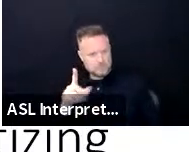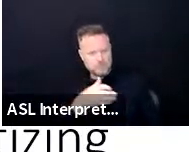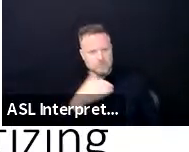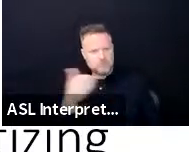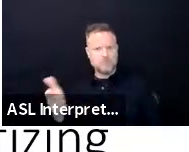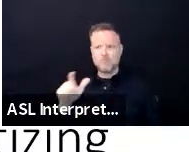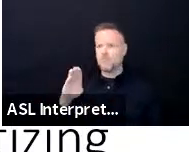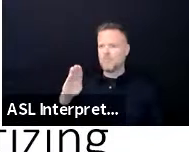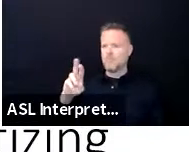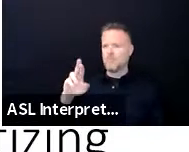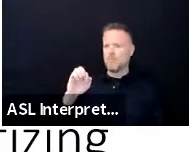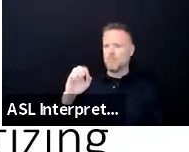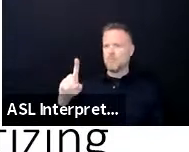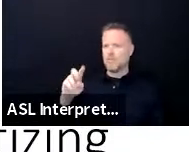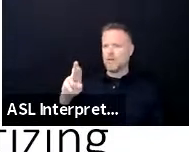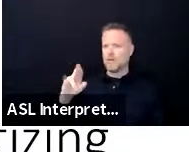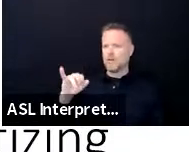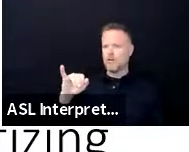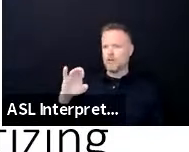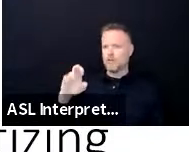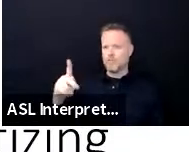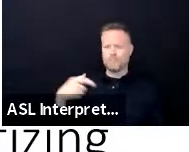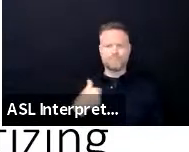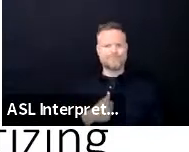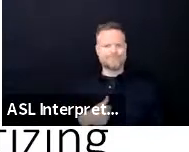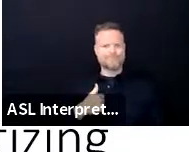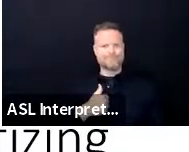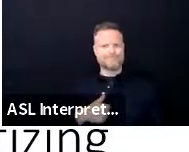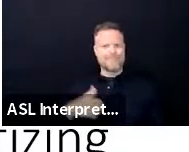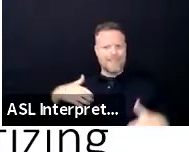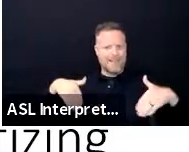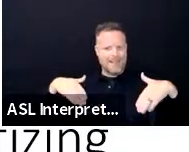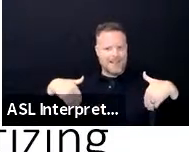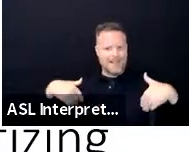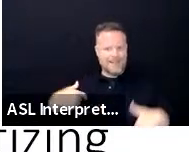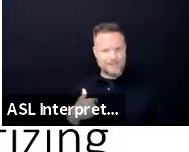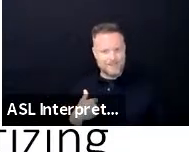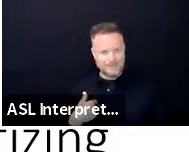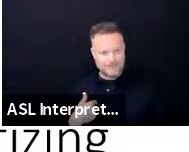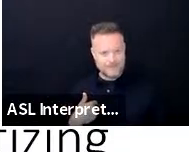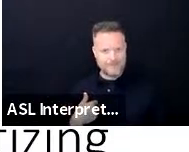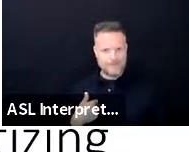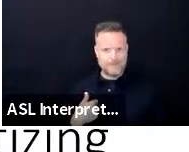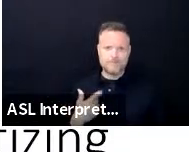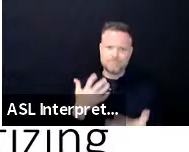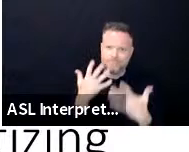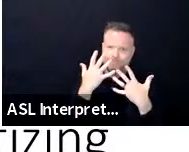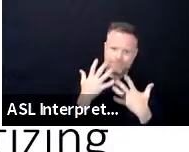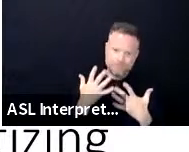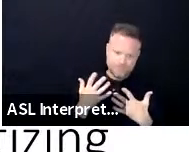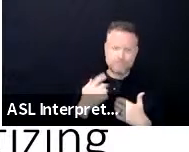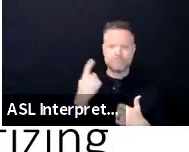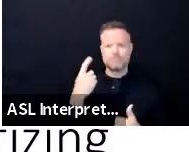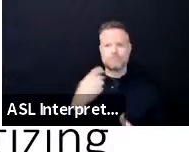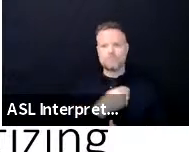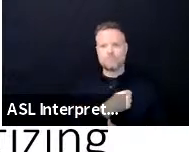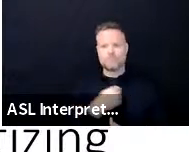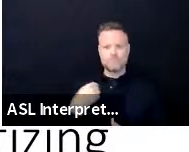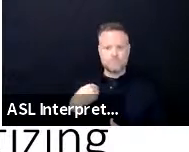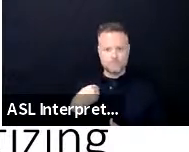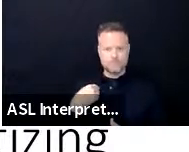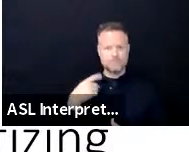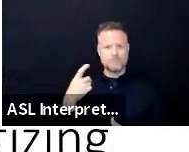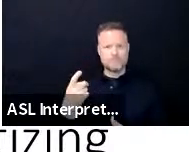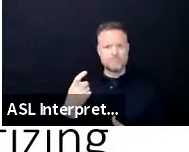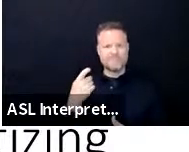also, thank you. Also, well, yeah, one, I apologize for being late, but unfortunately, one of our members' daughters was just